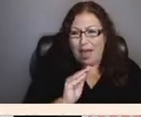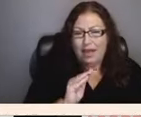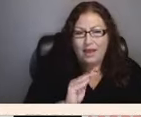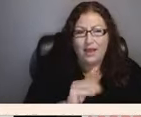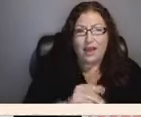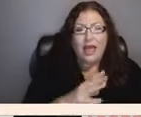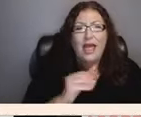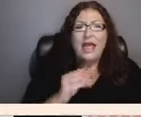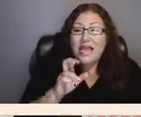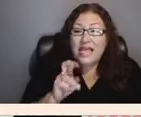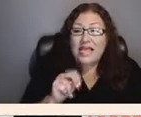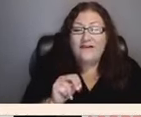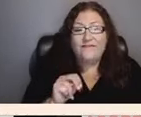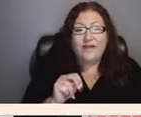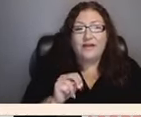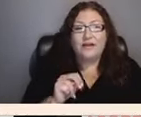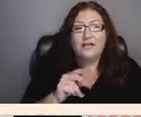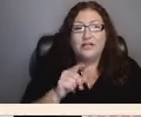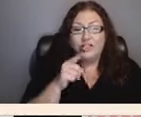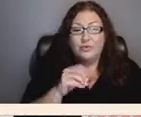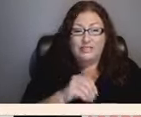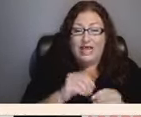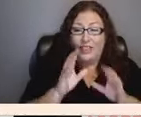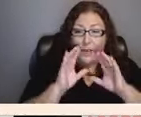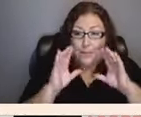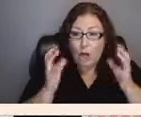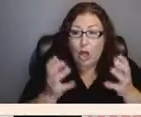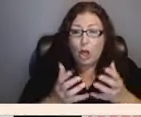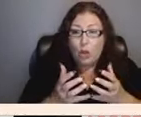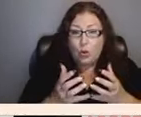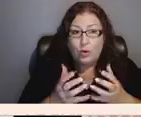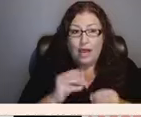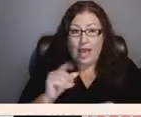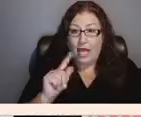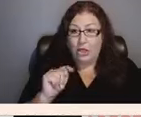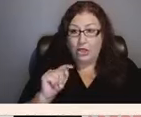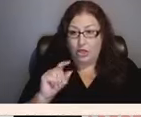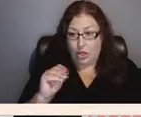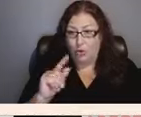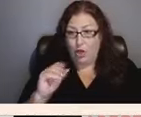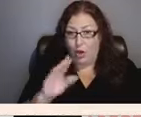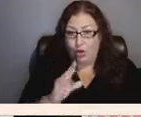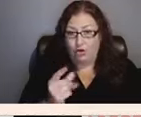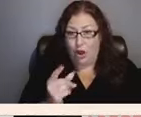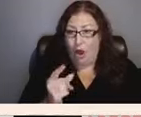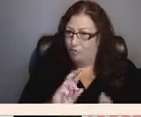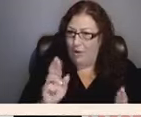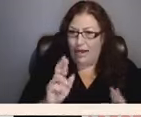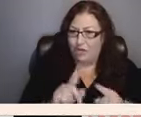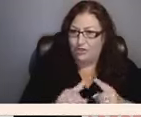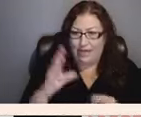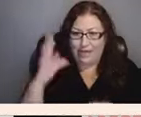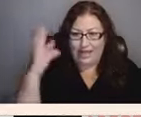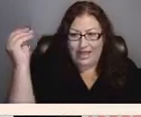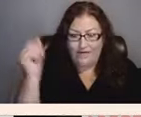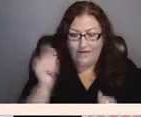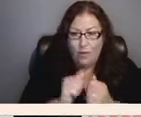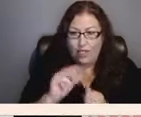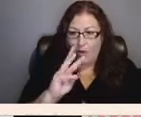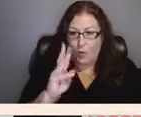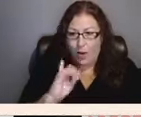even she was in the balloon, and so was Toto, ready to take off with a wizard.